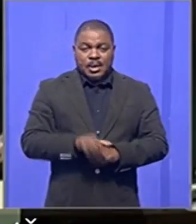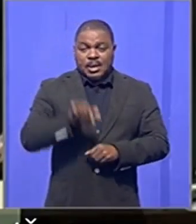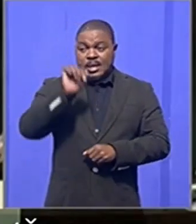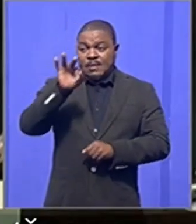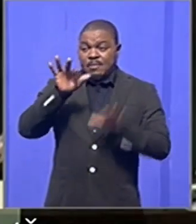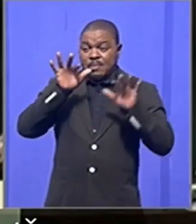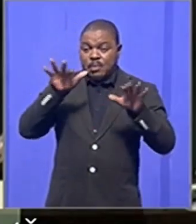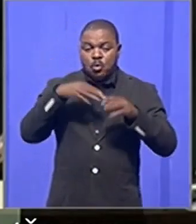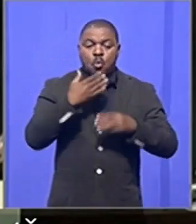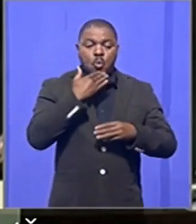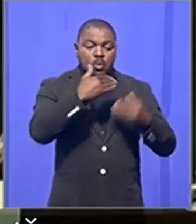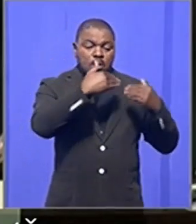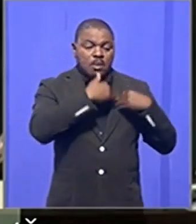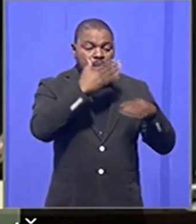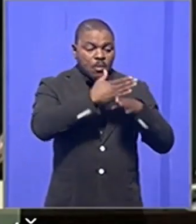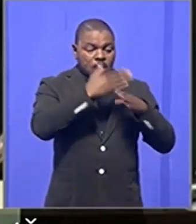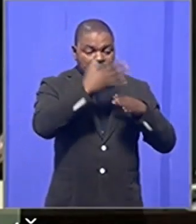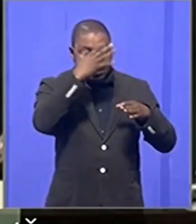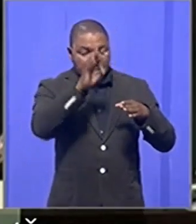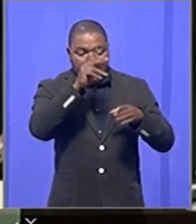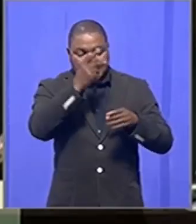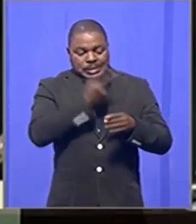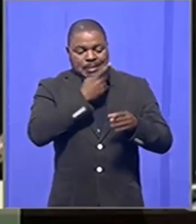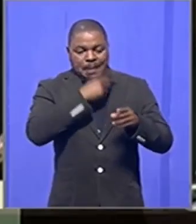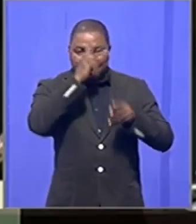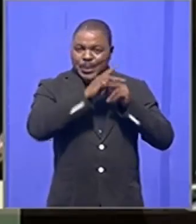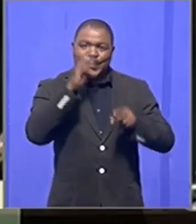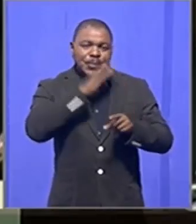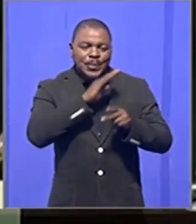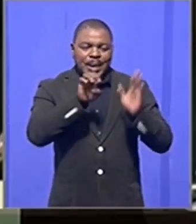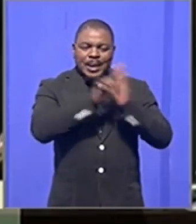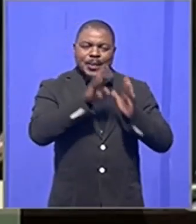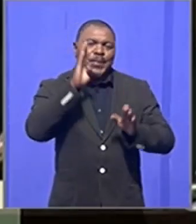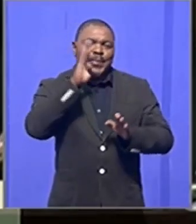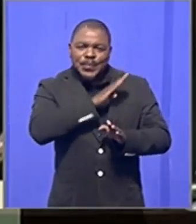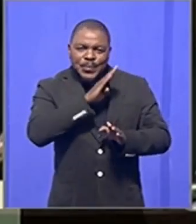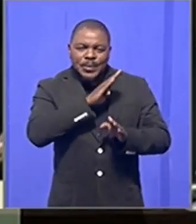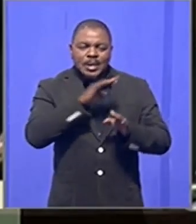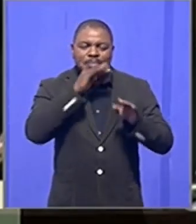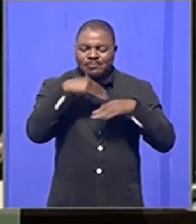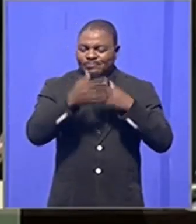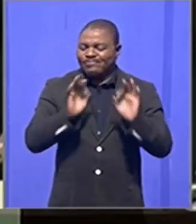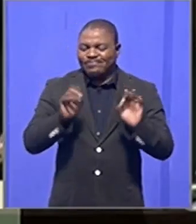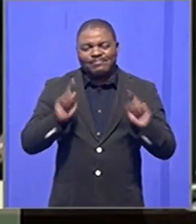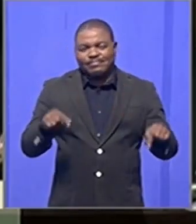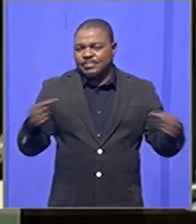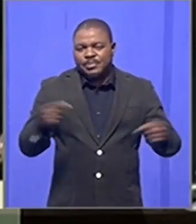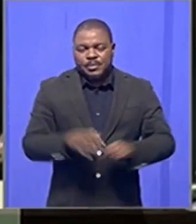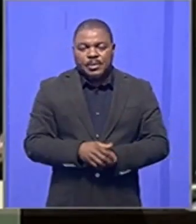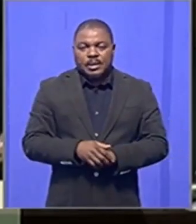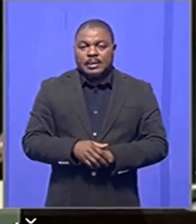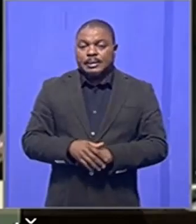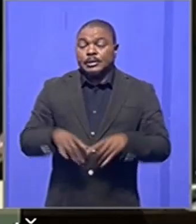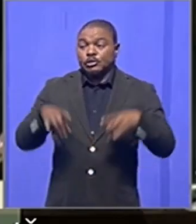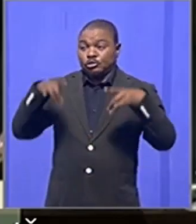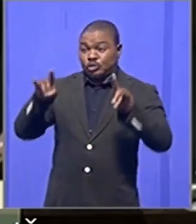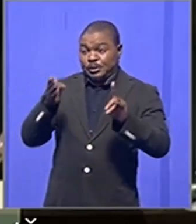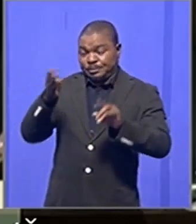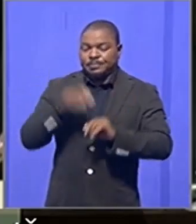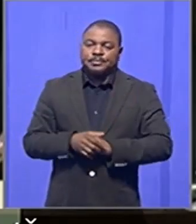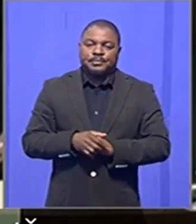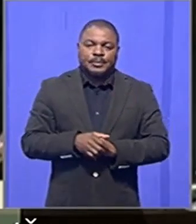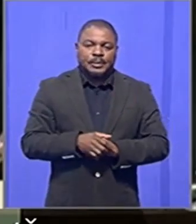the government are not professional, ethical, and selected on merit. Chairperson, it is